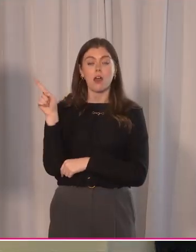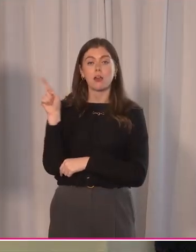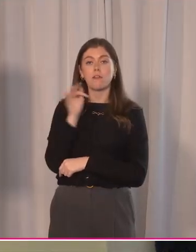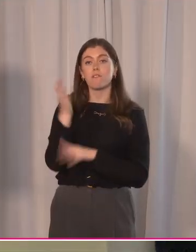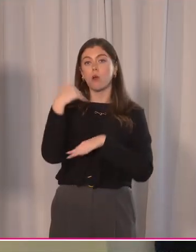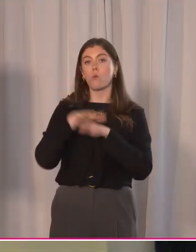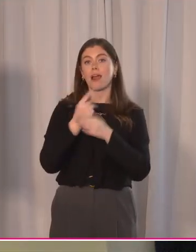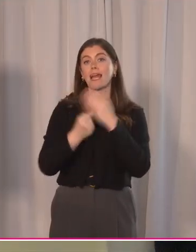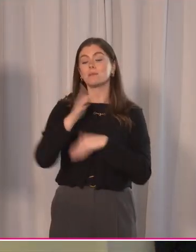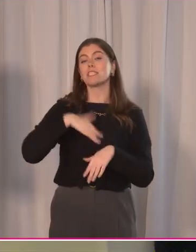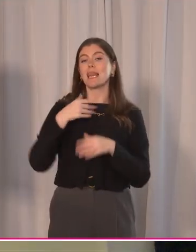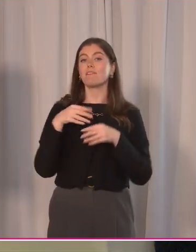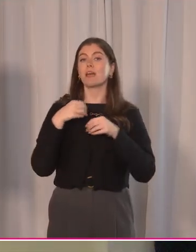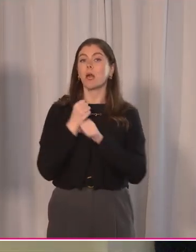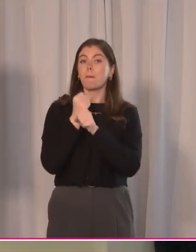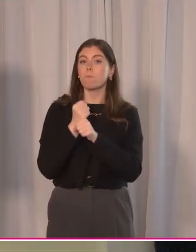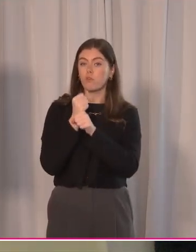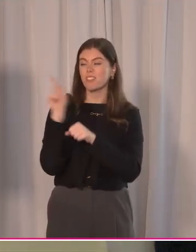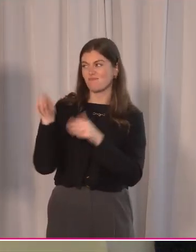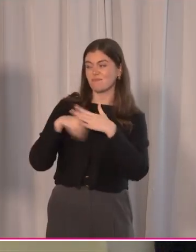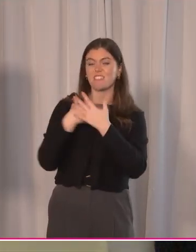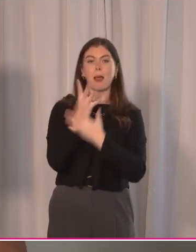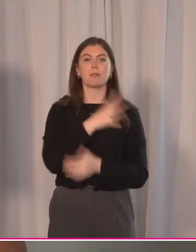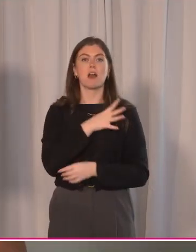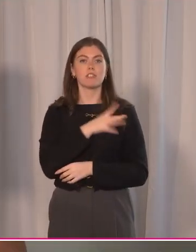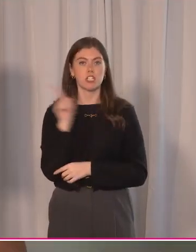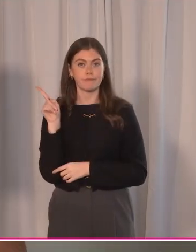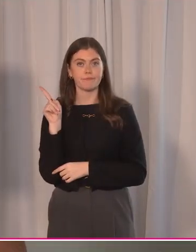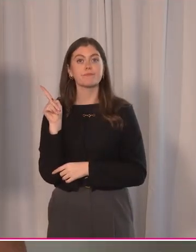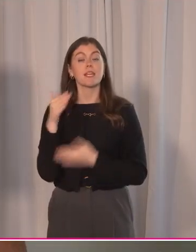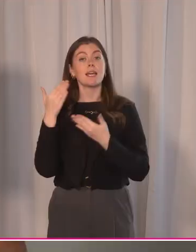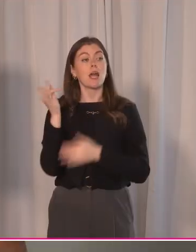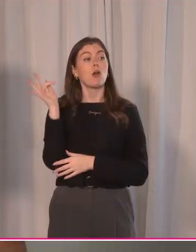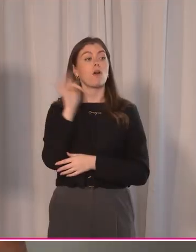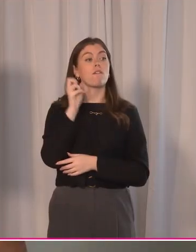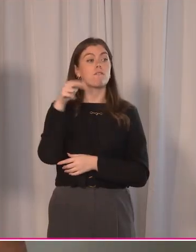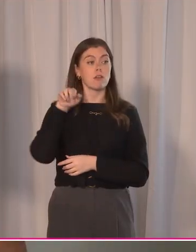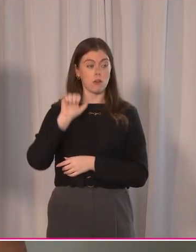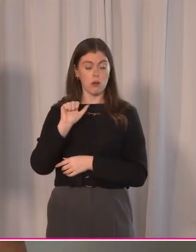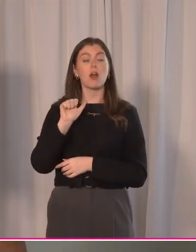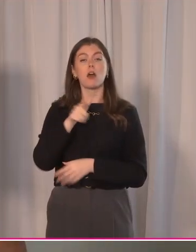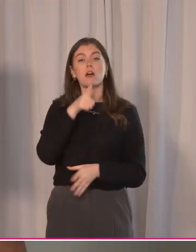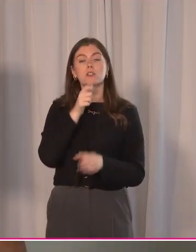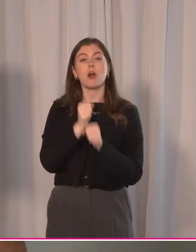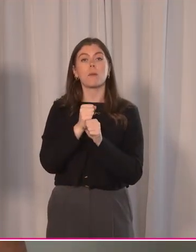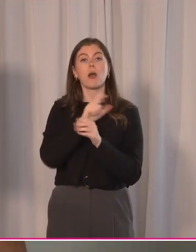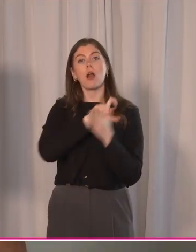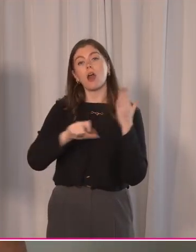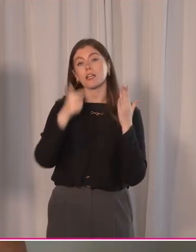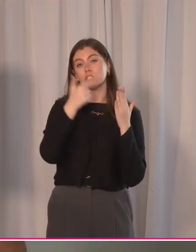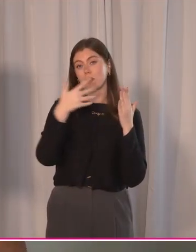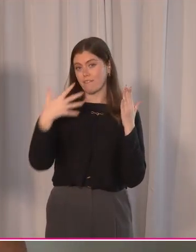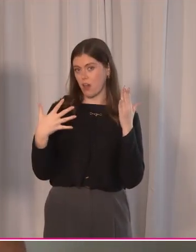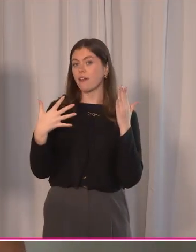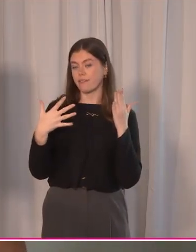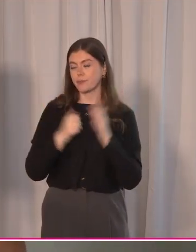the Independent Living Movement as a Development Officer. And Fiona is going to talk about Article 25 and position paper